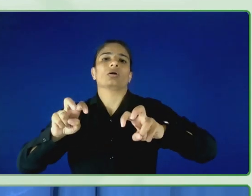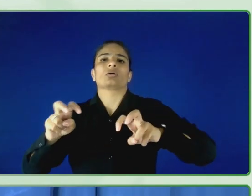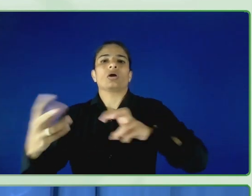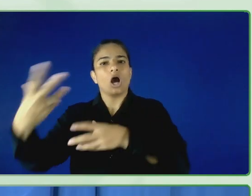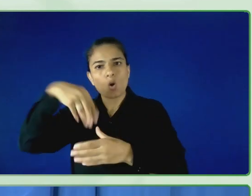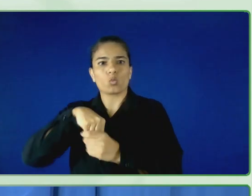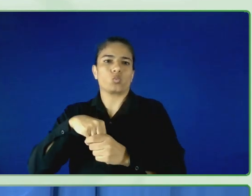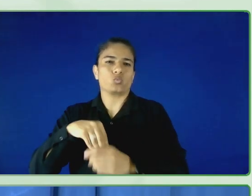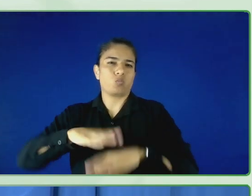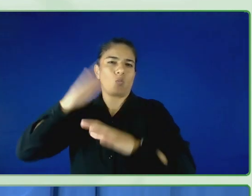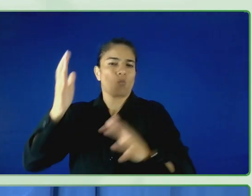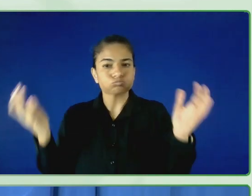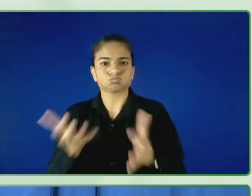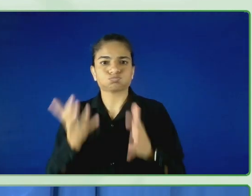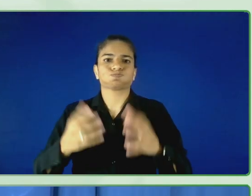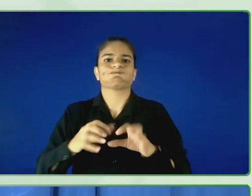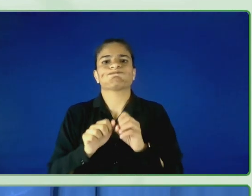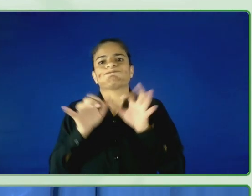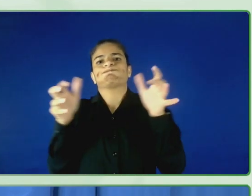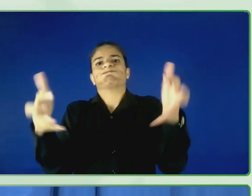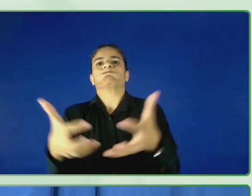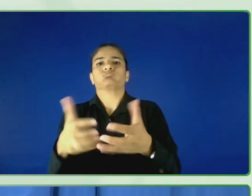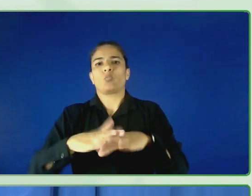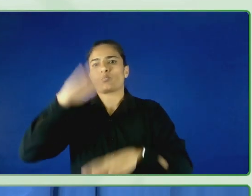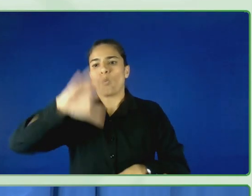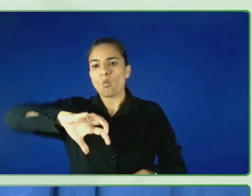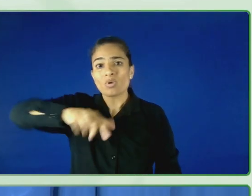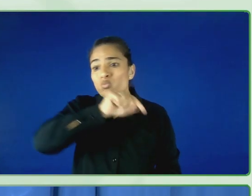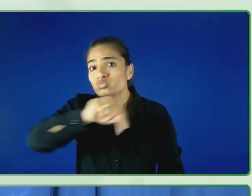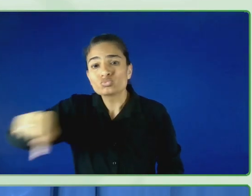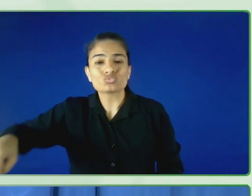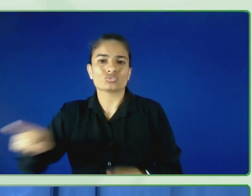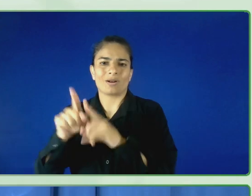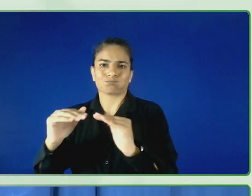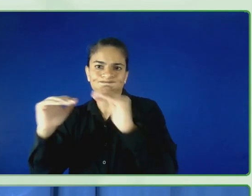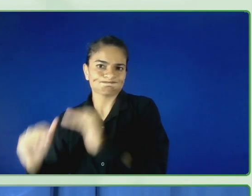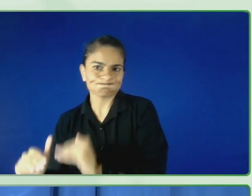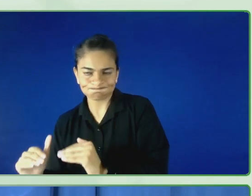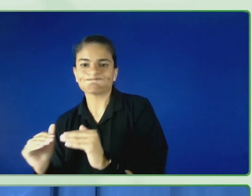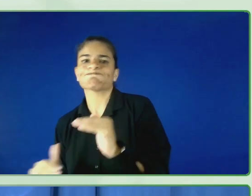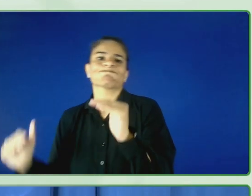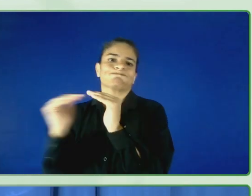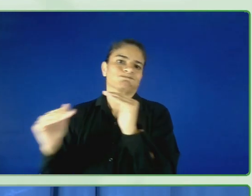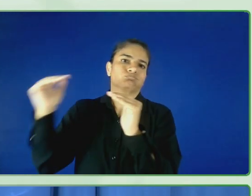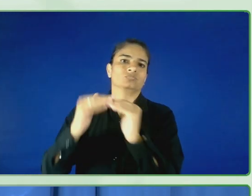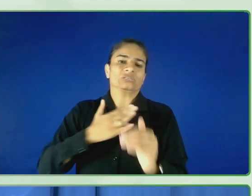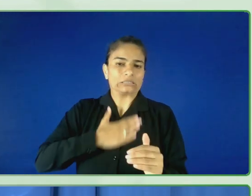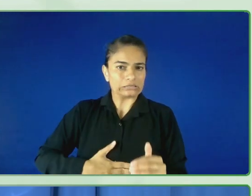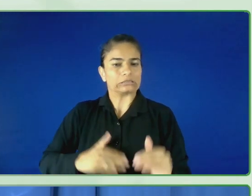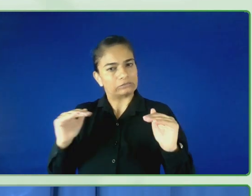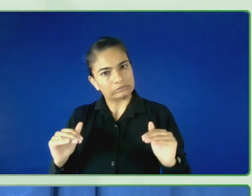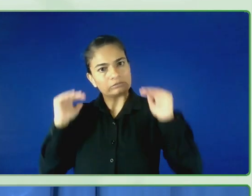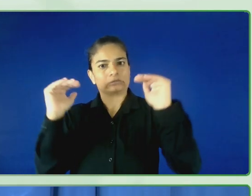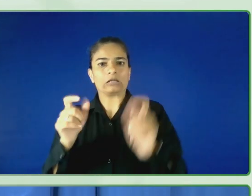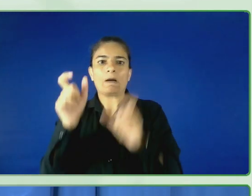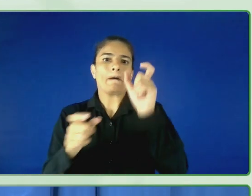in more developing countries. And also, we need to keep upskilling people